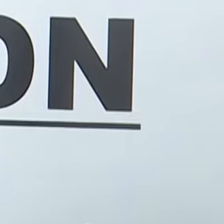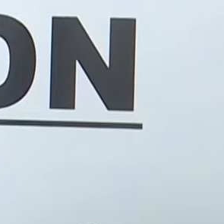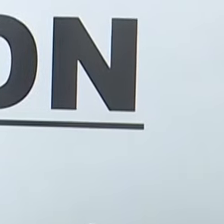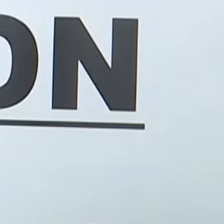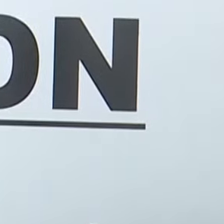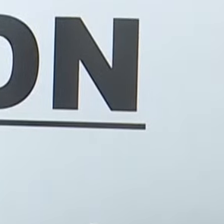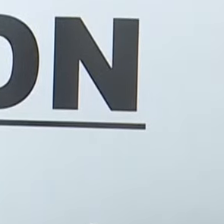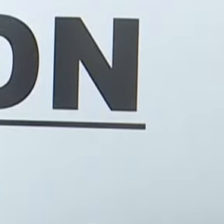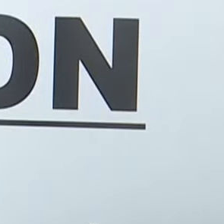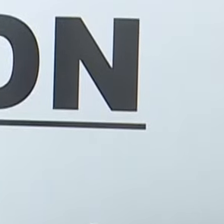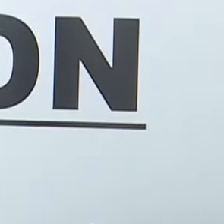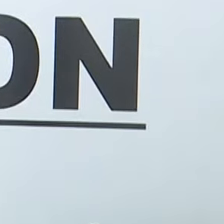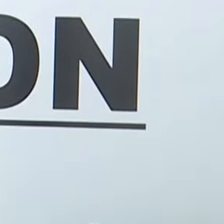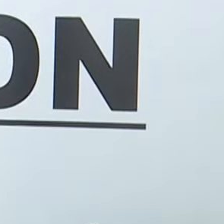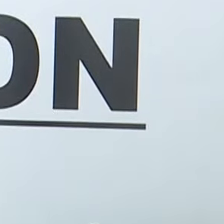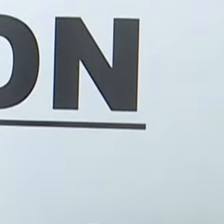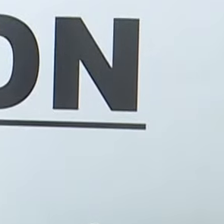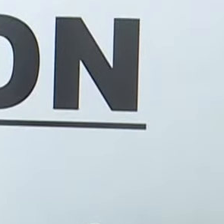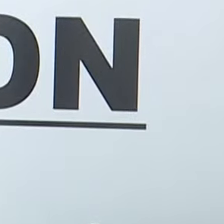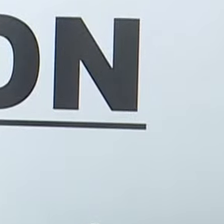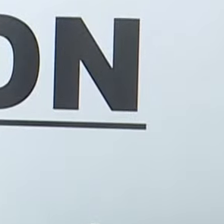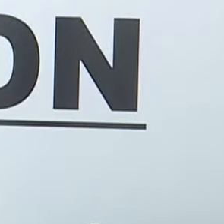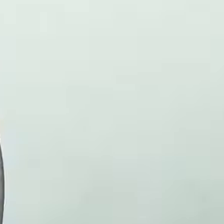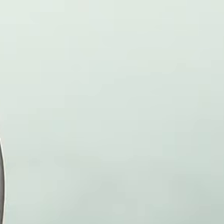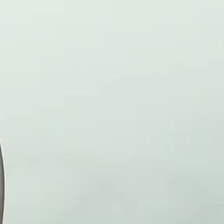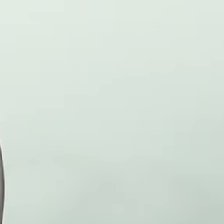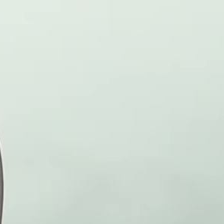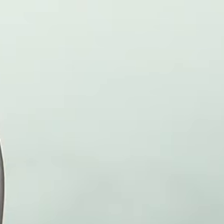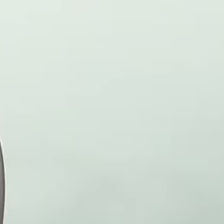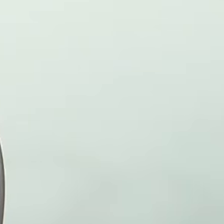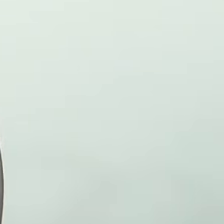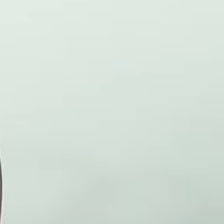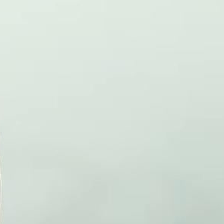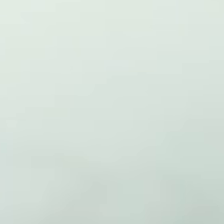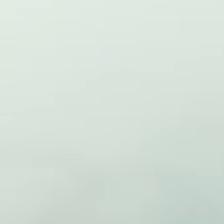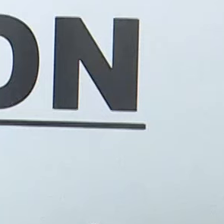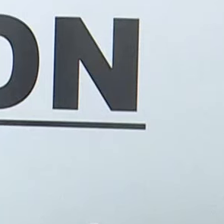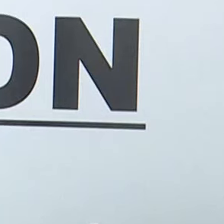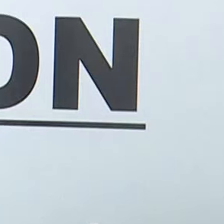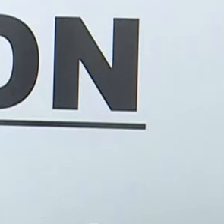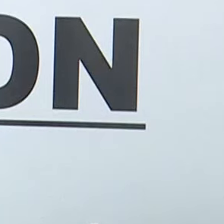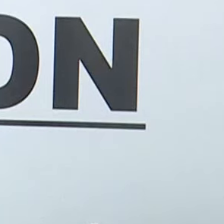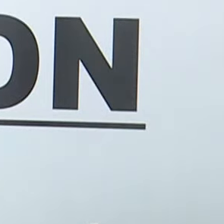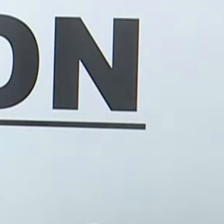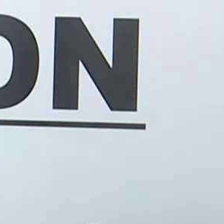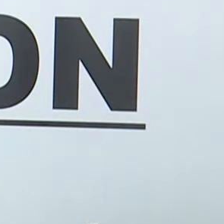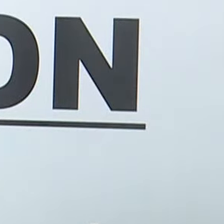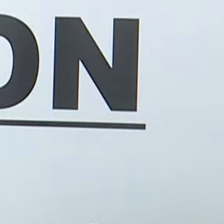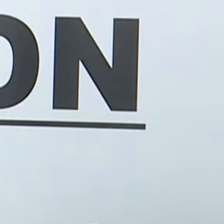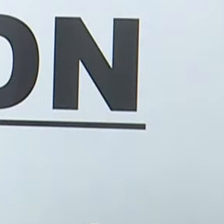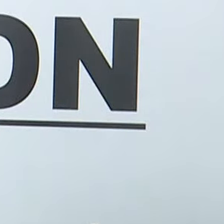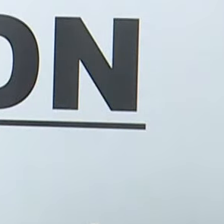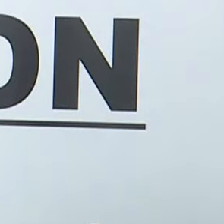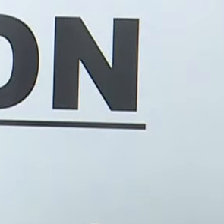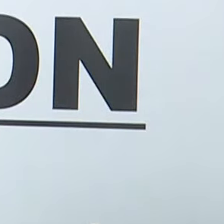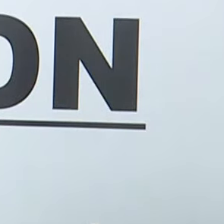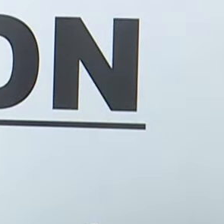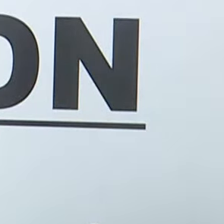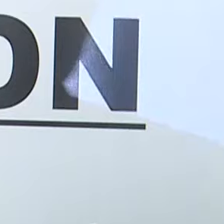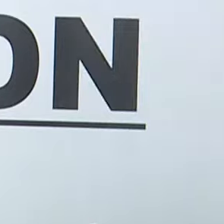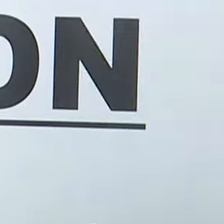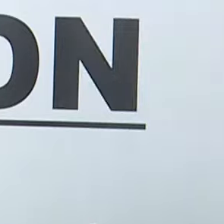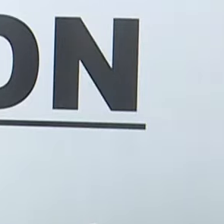the data captured in the national ecosystem process will in the future assist policymakers